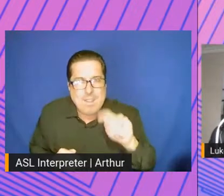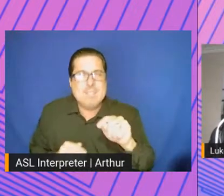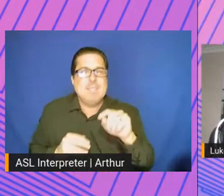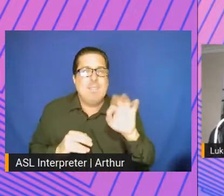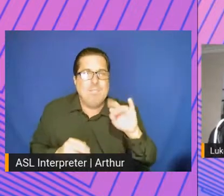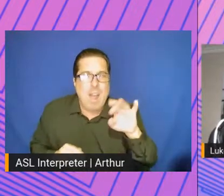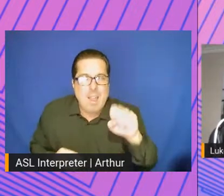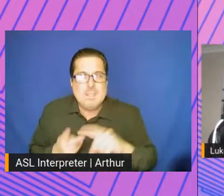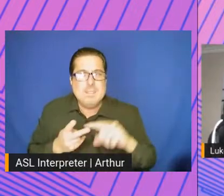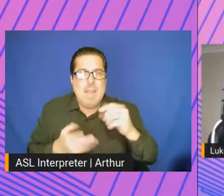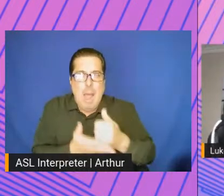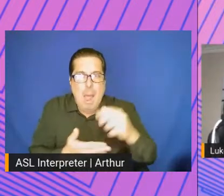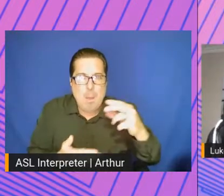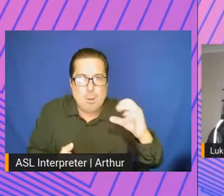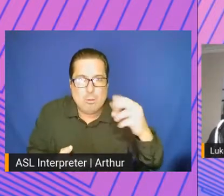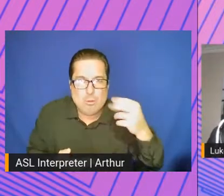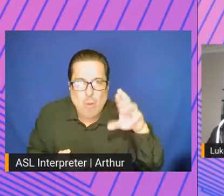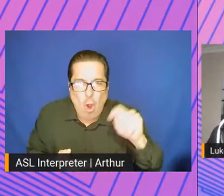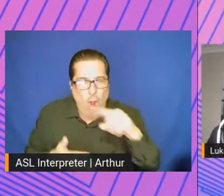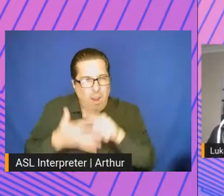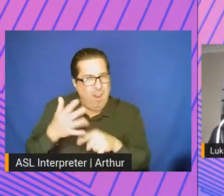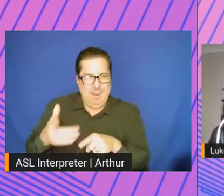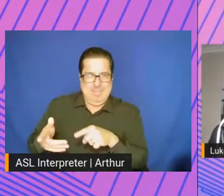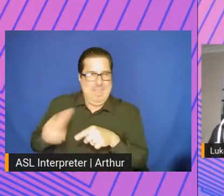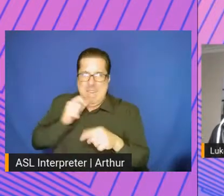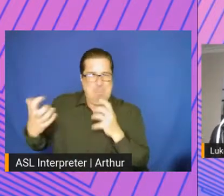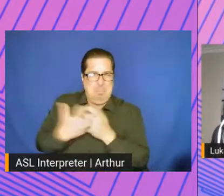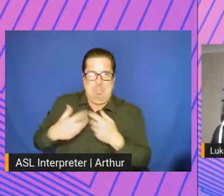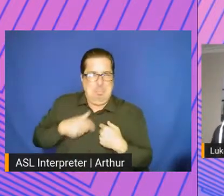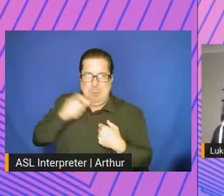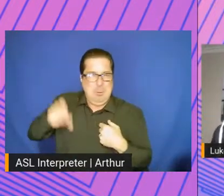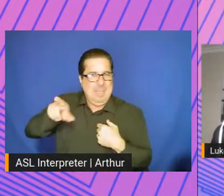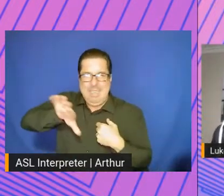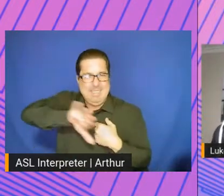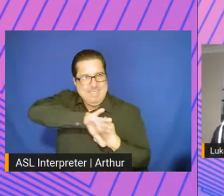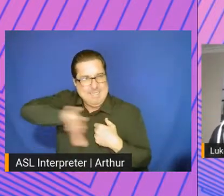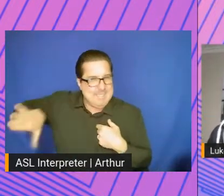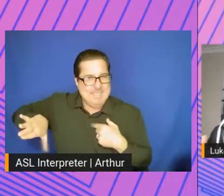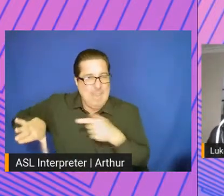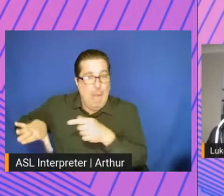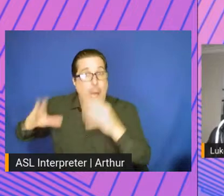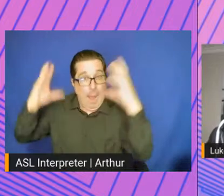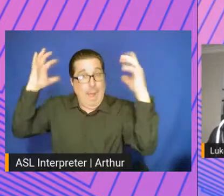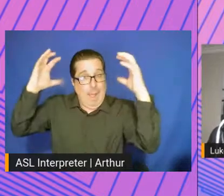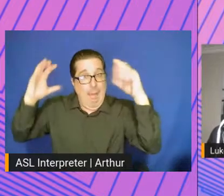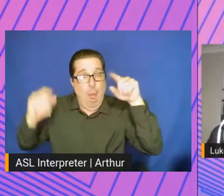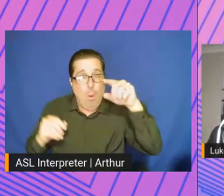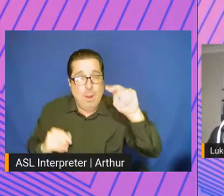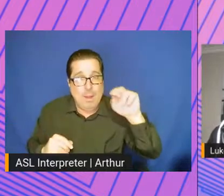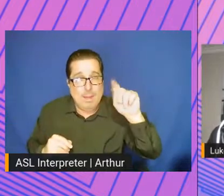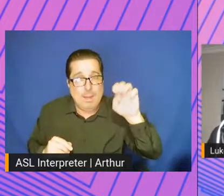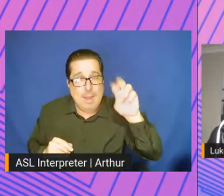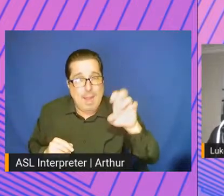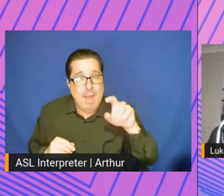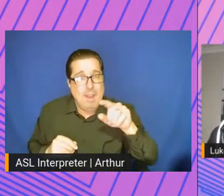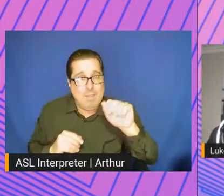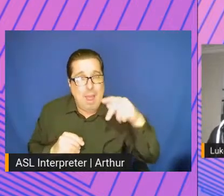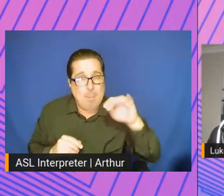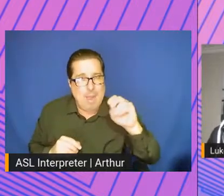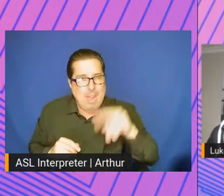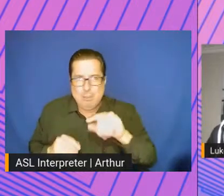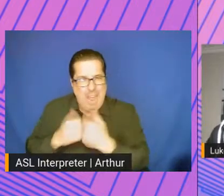may not even understand the best practices when it comes to that. But it is a cloud native application. So how do you keep things secure in a context like